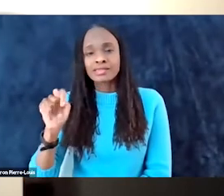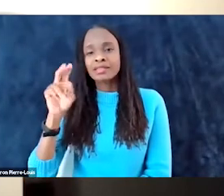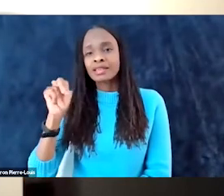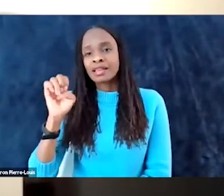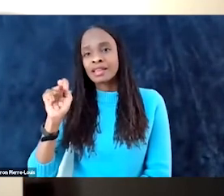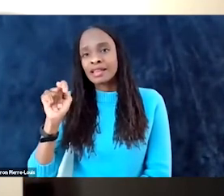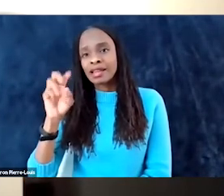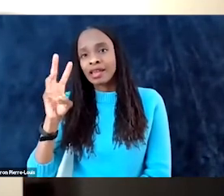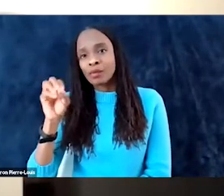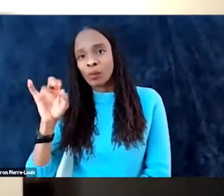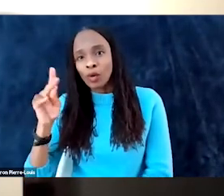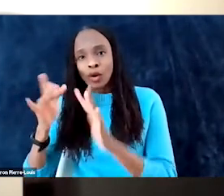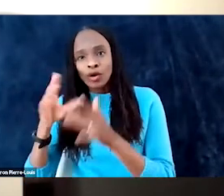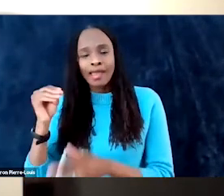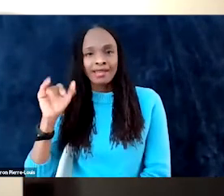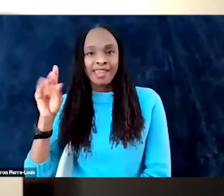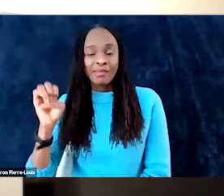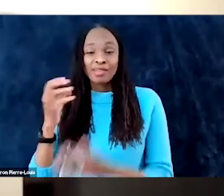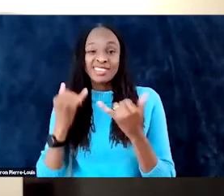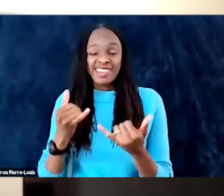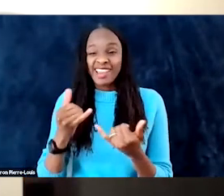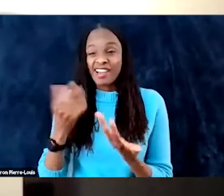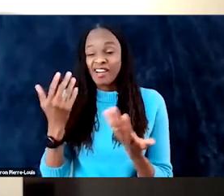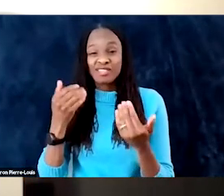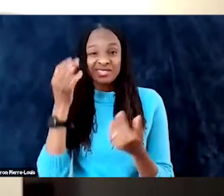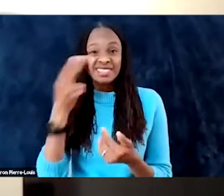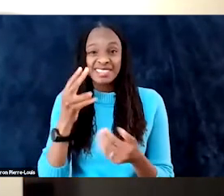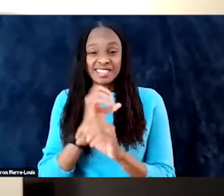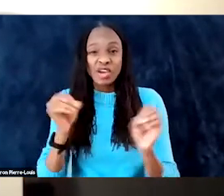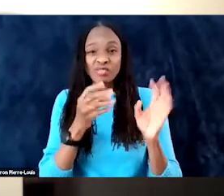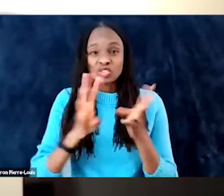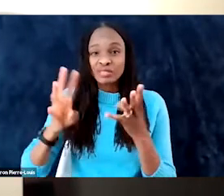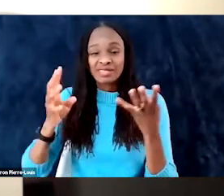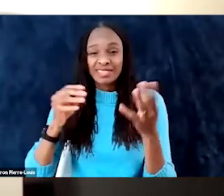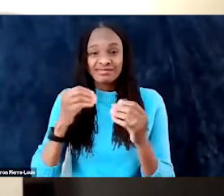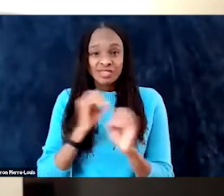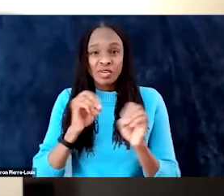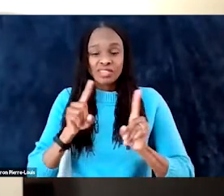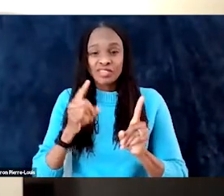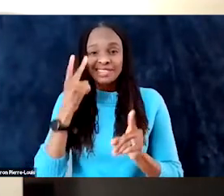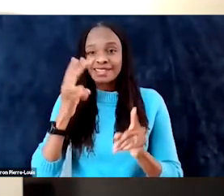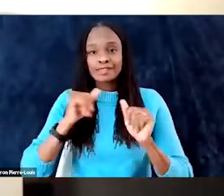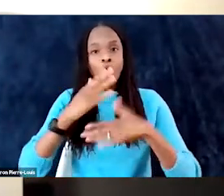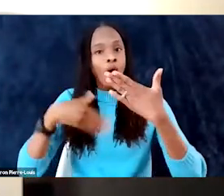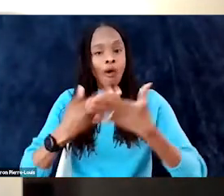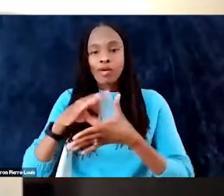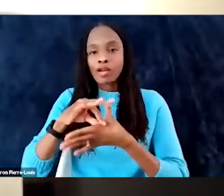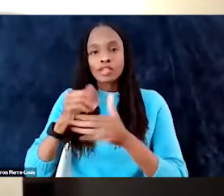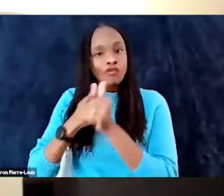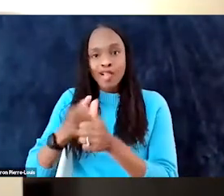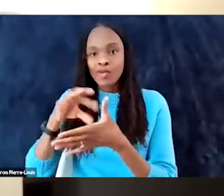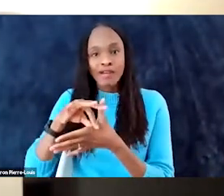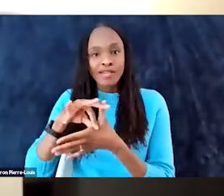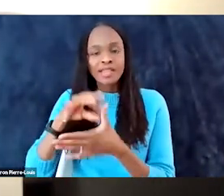no distinction between broadcast and cable and streaming. It's all content. You follow the content. That's